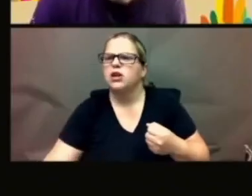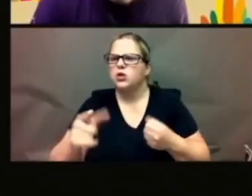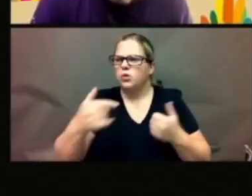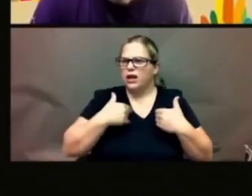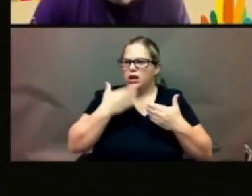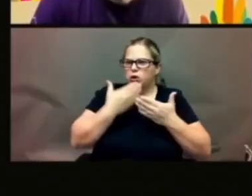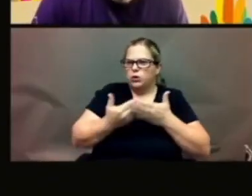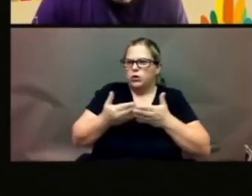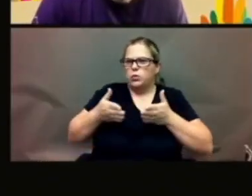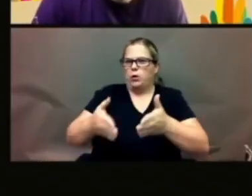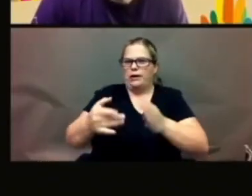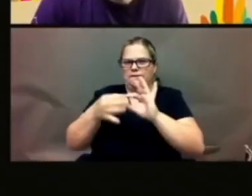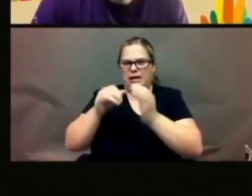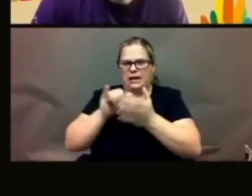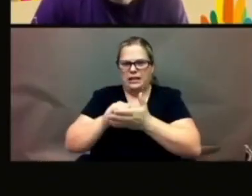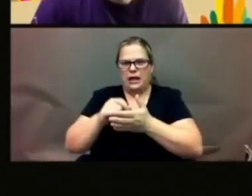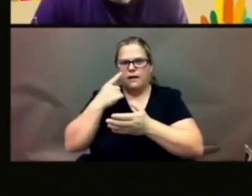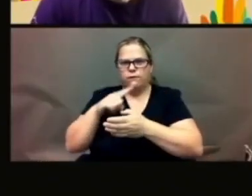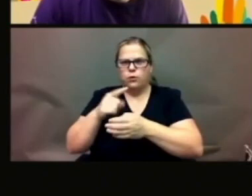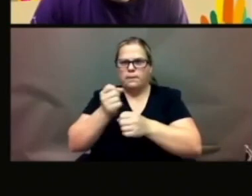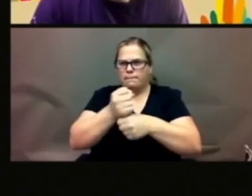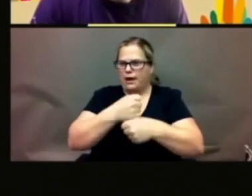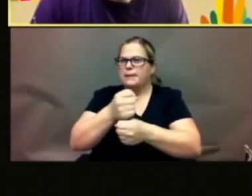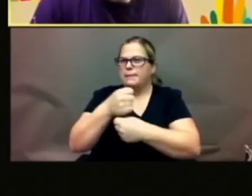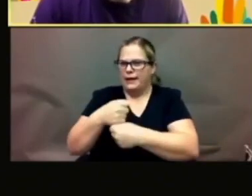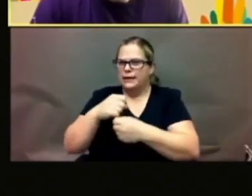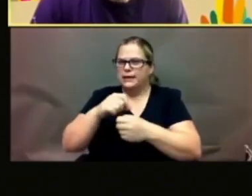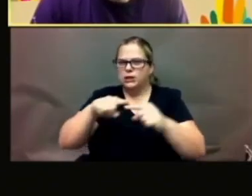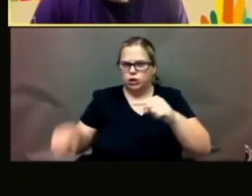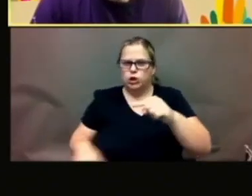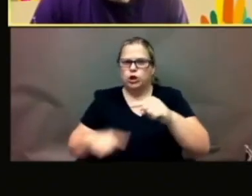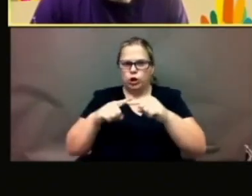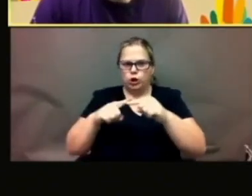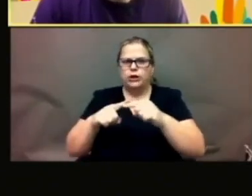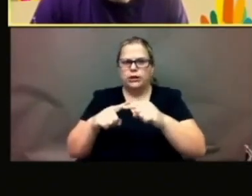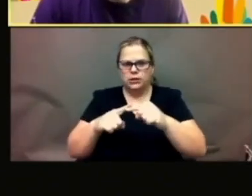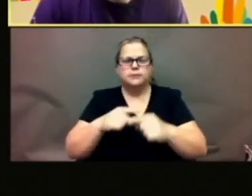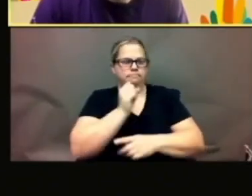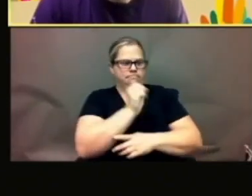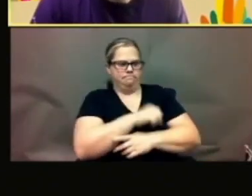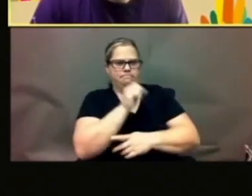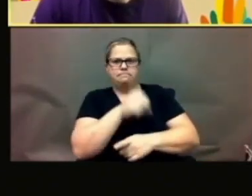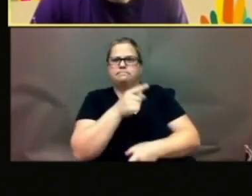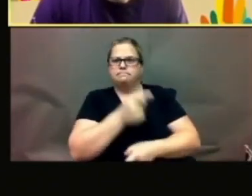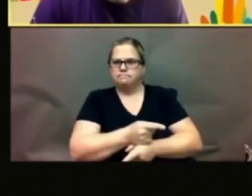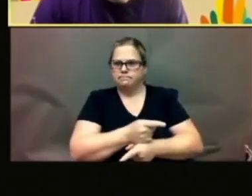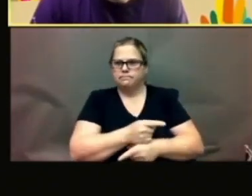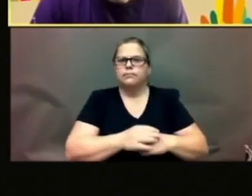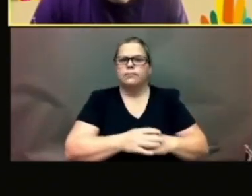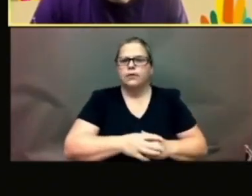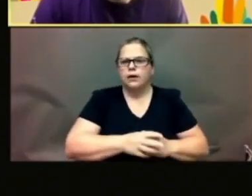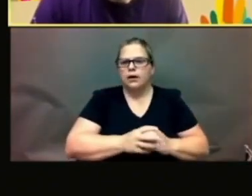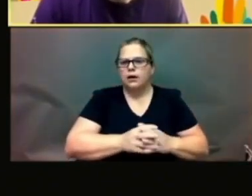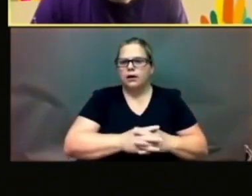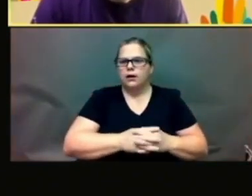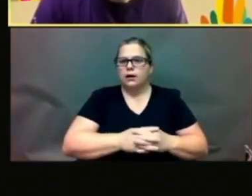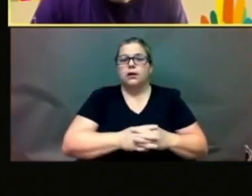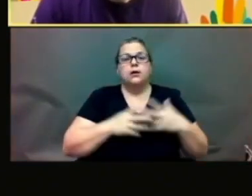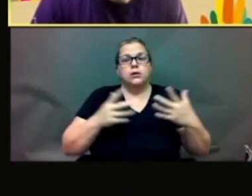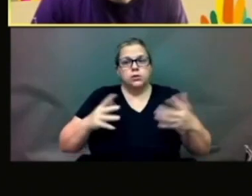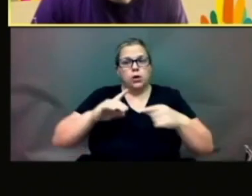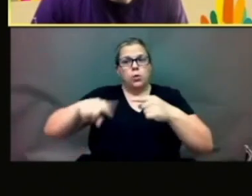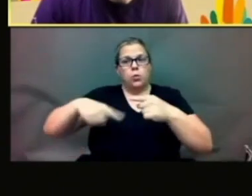about the Makey Makey circuit. Um, yeah, so